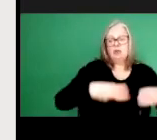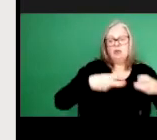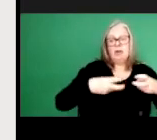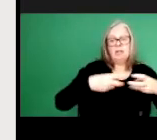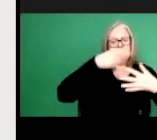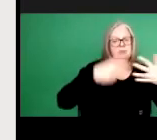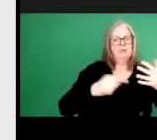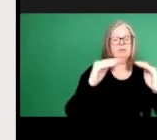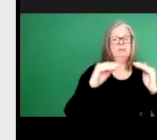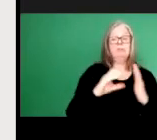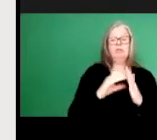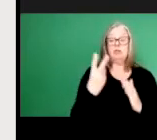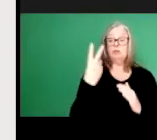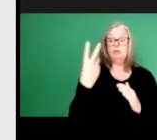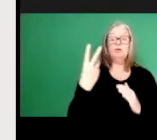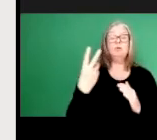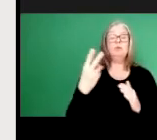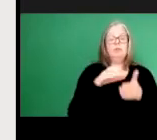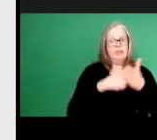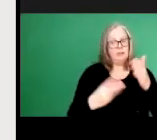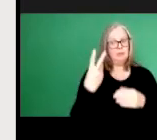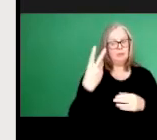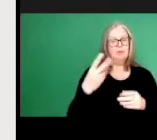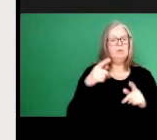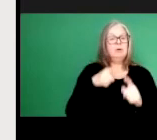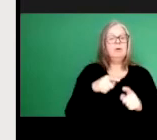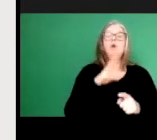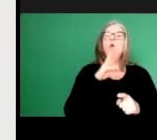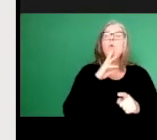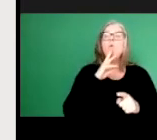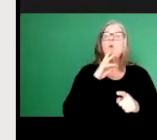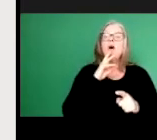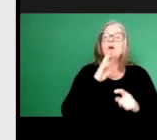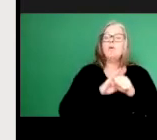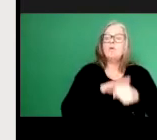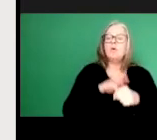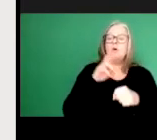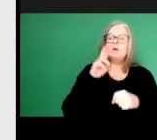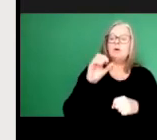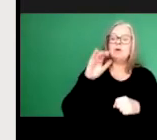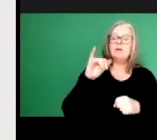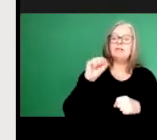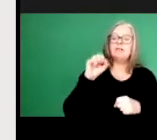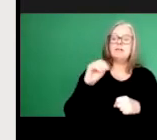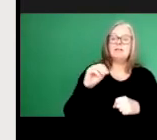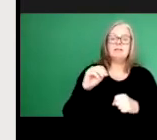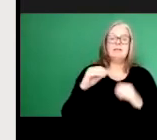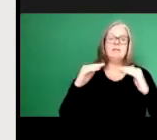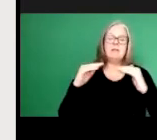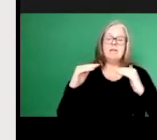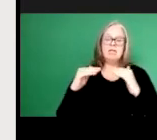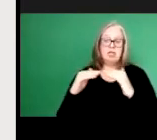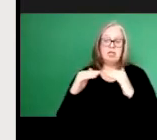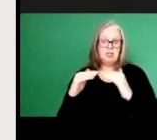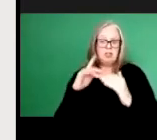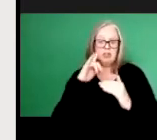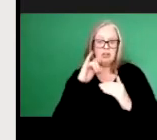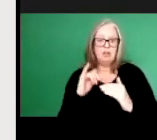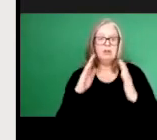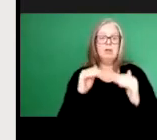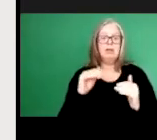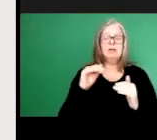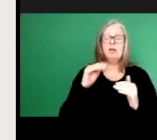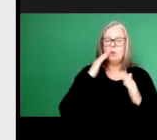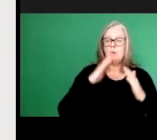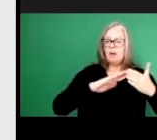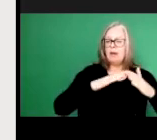at water racism, um, and justice, uh, looking at Flint, Michigan, which was, you I think many of you already know the